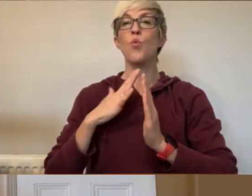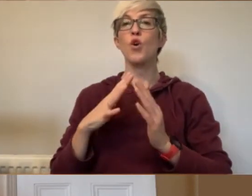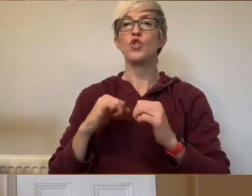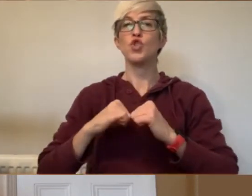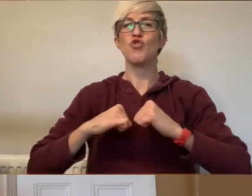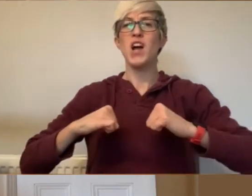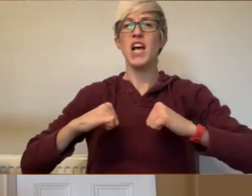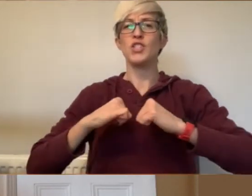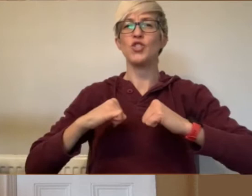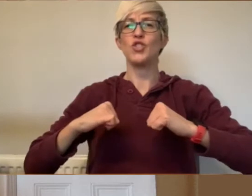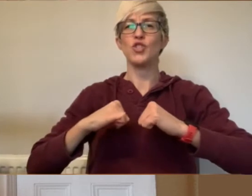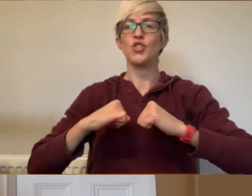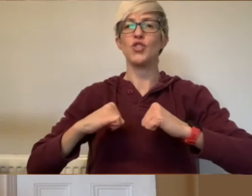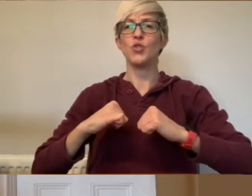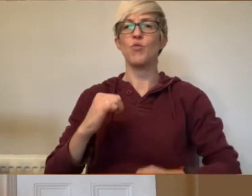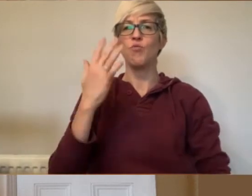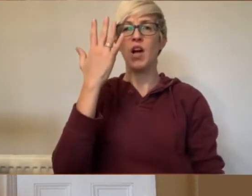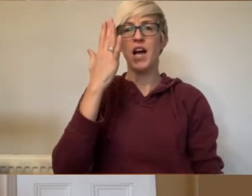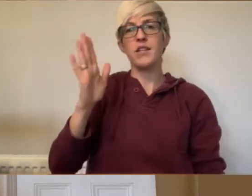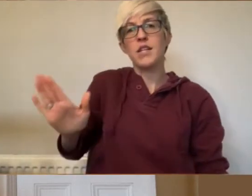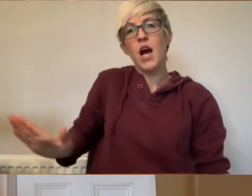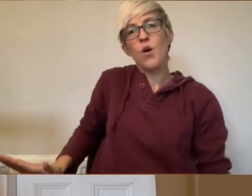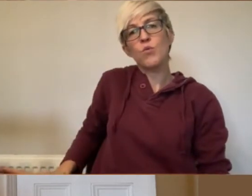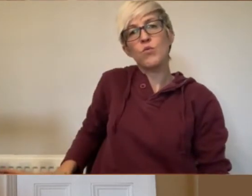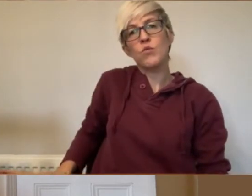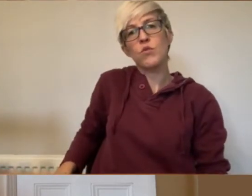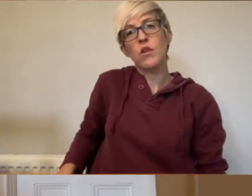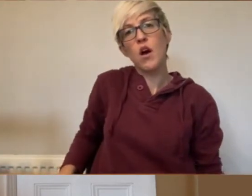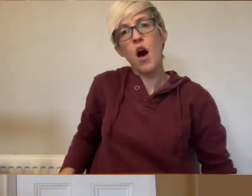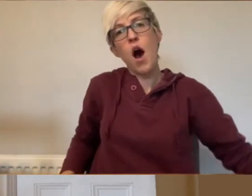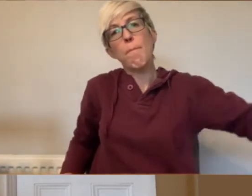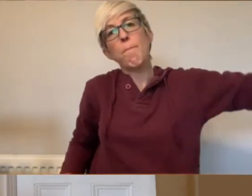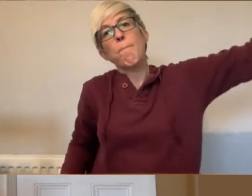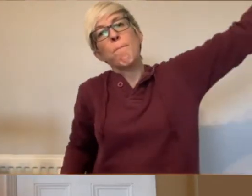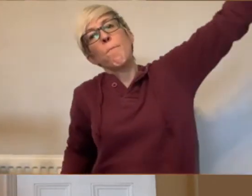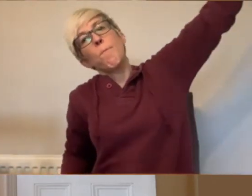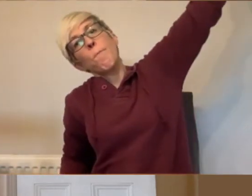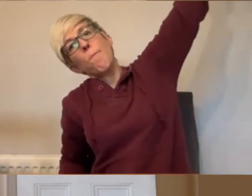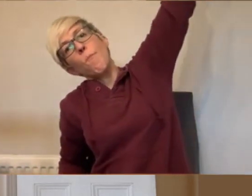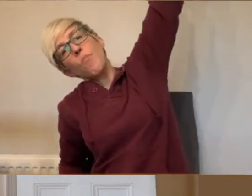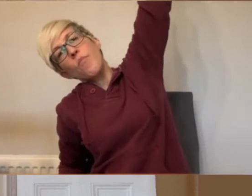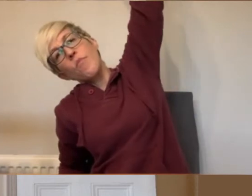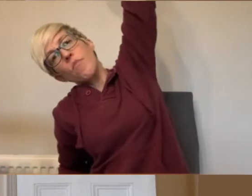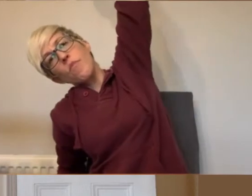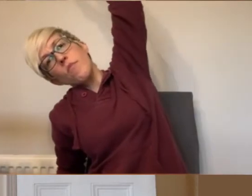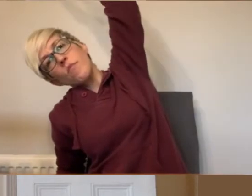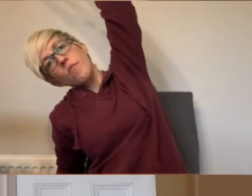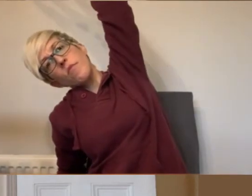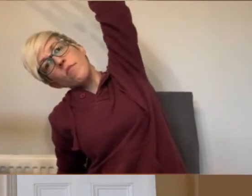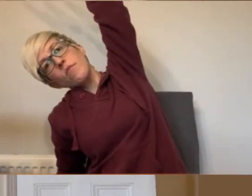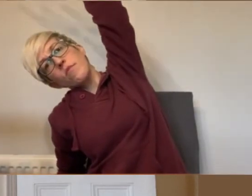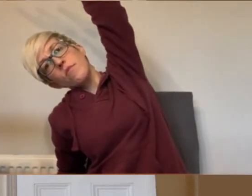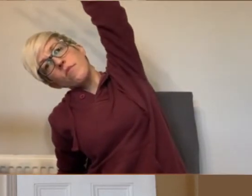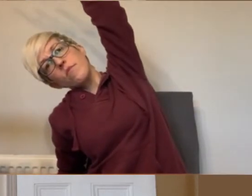of the body. So we're going to bring the right hand down at the side of us and we're going to stretch the left arm up and